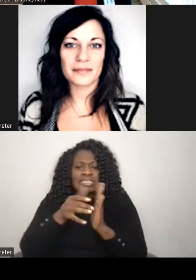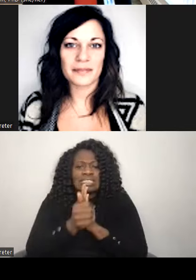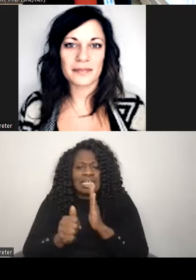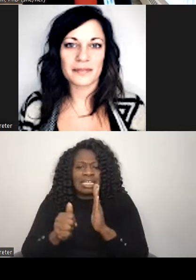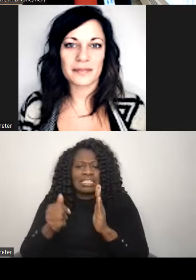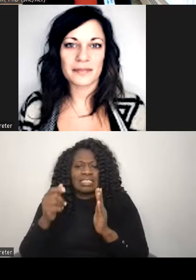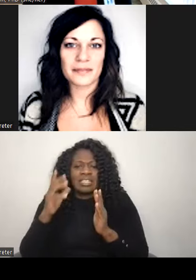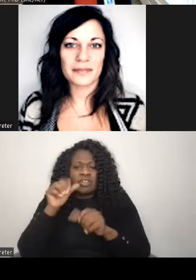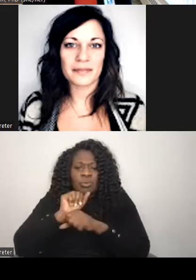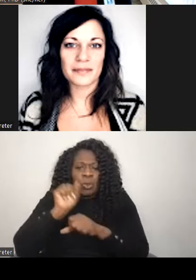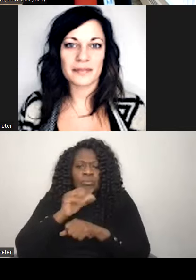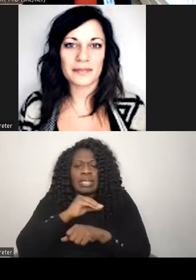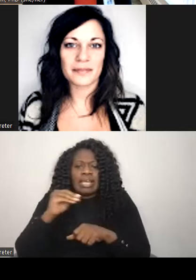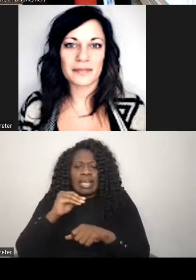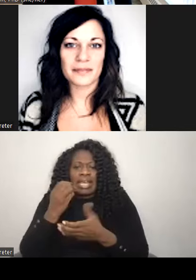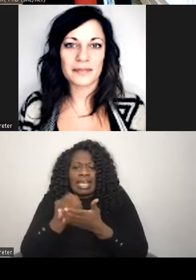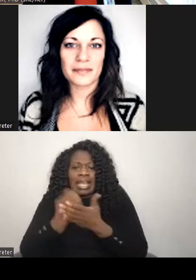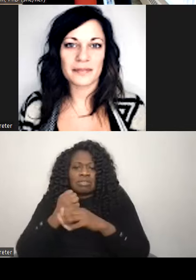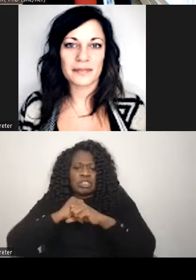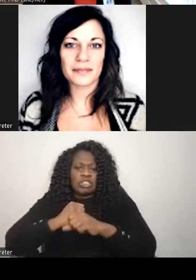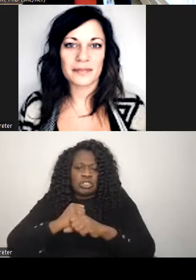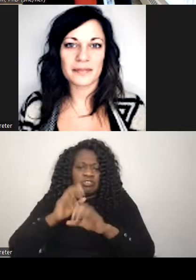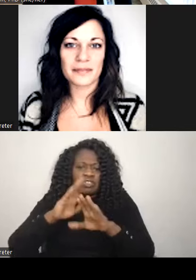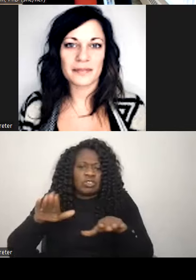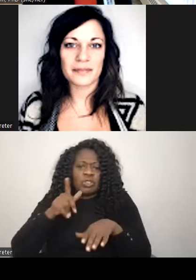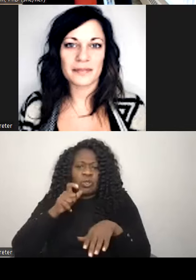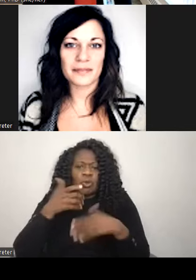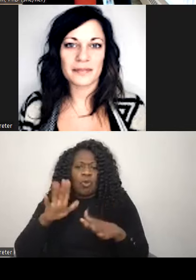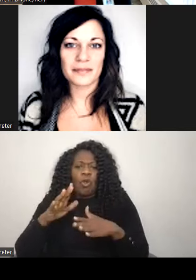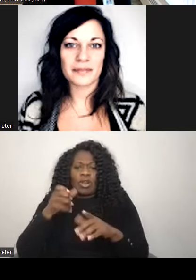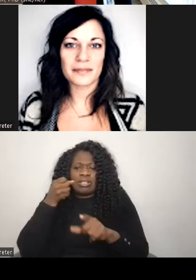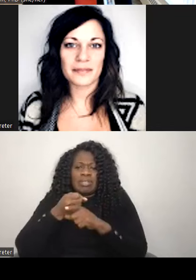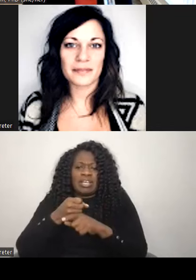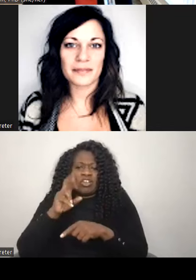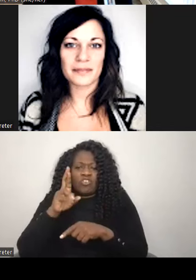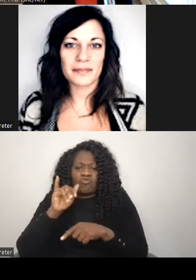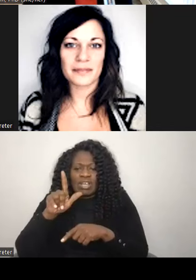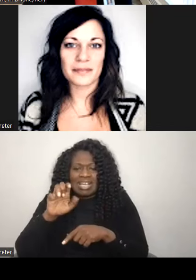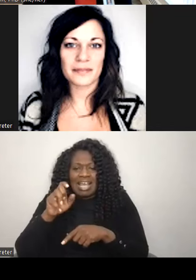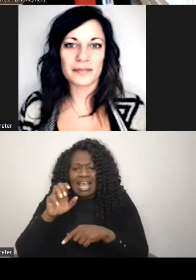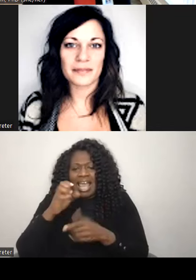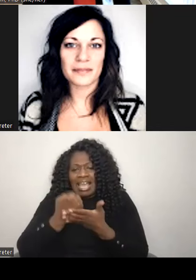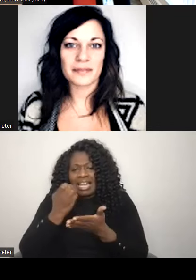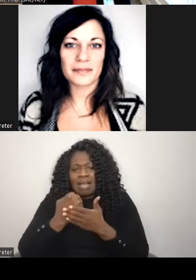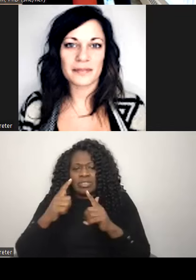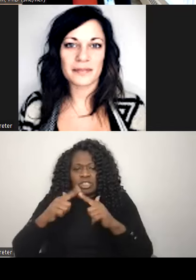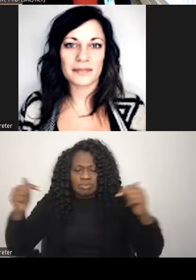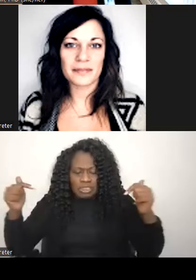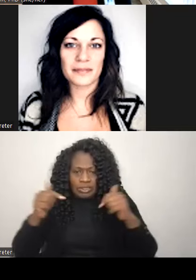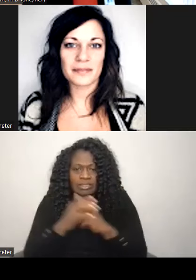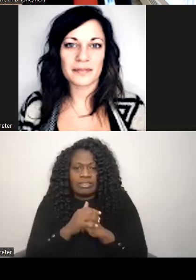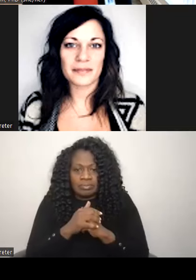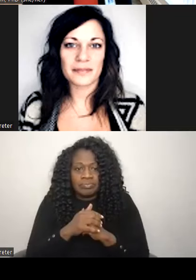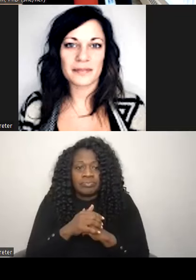of employment and economic security, particularly for children who are already impacted by racial and economic disparities. We